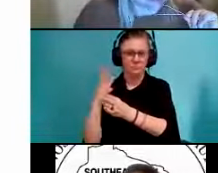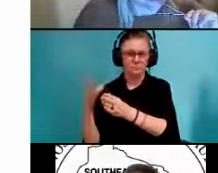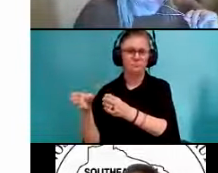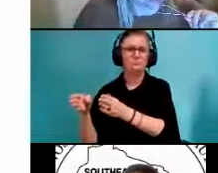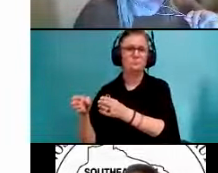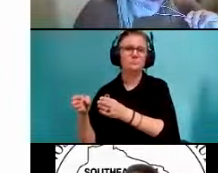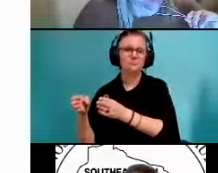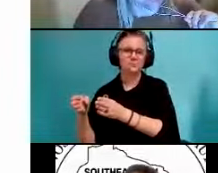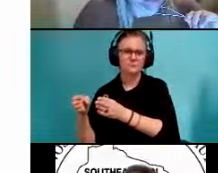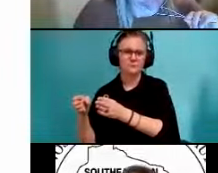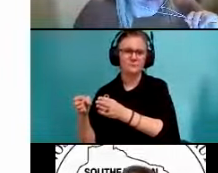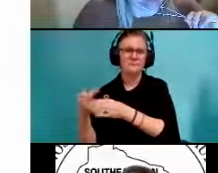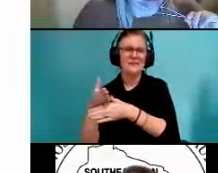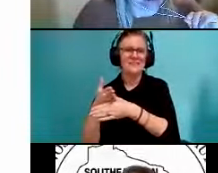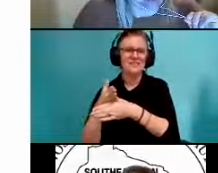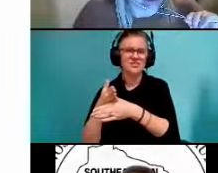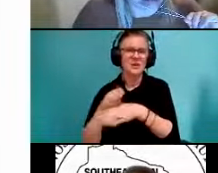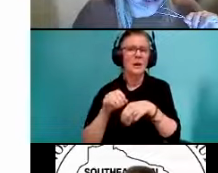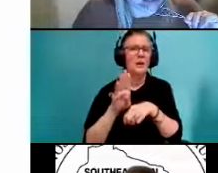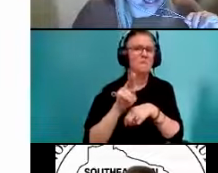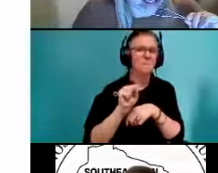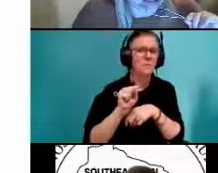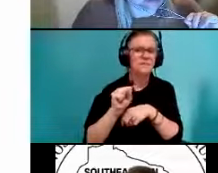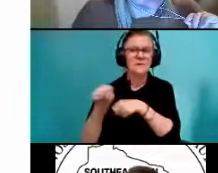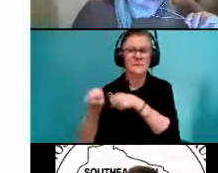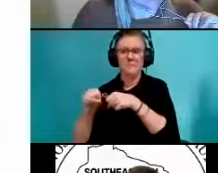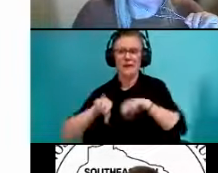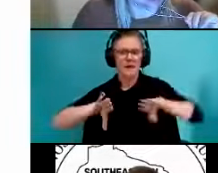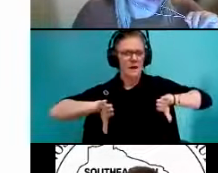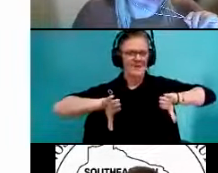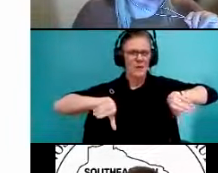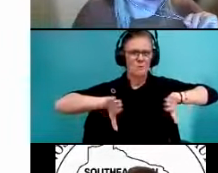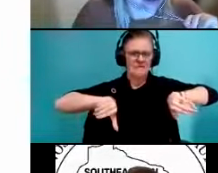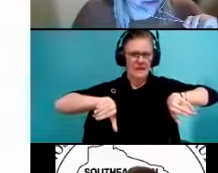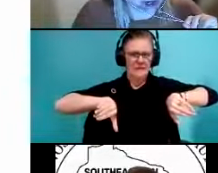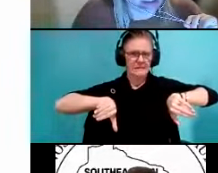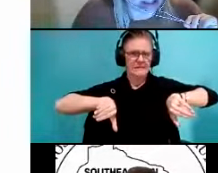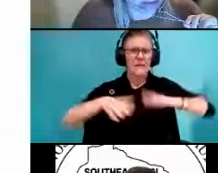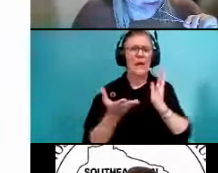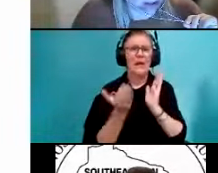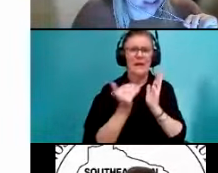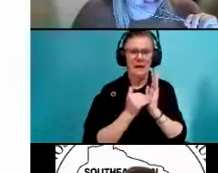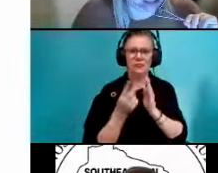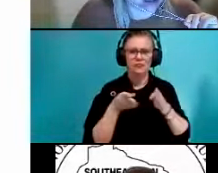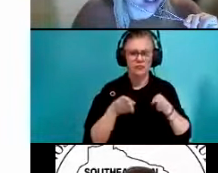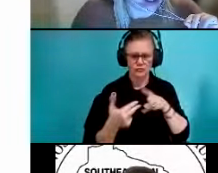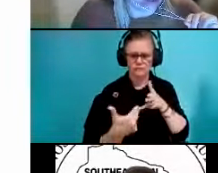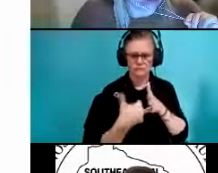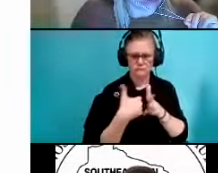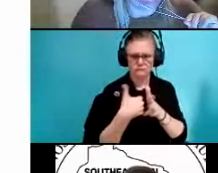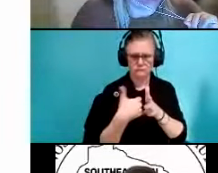at having a shared bus bike lane along the outside with, again, keeping those two travel lanes, of course, in the